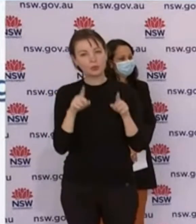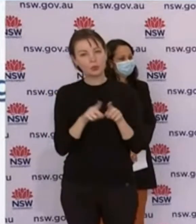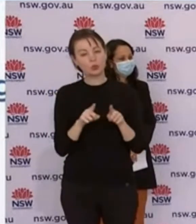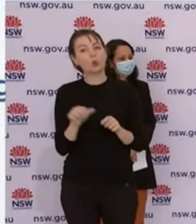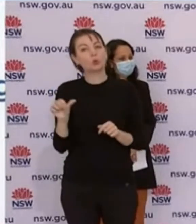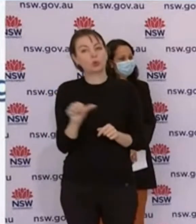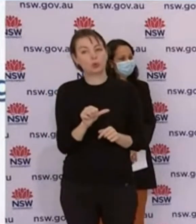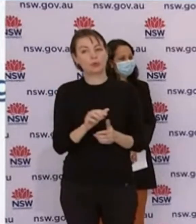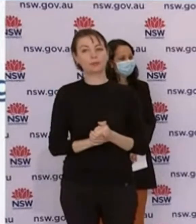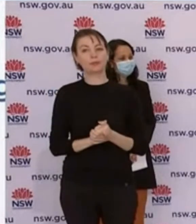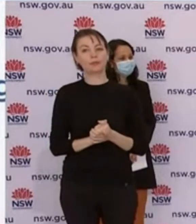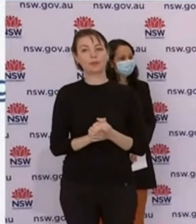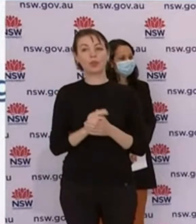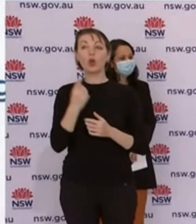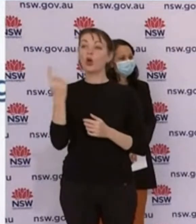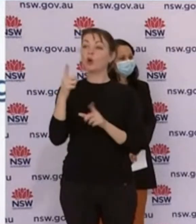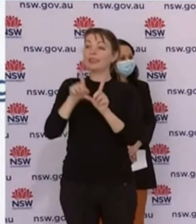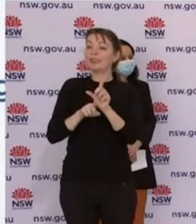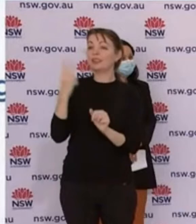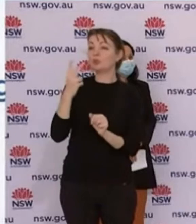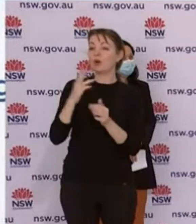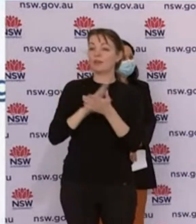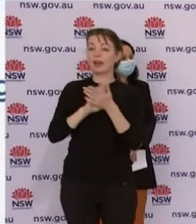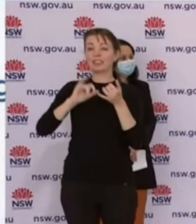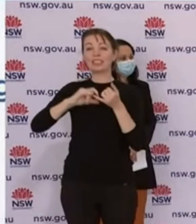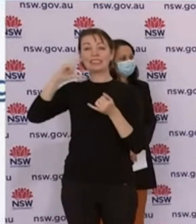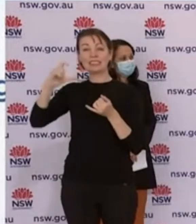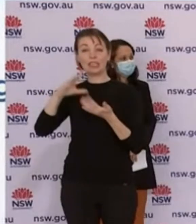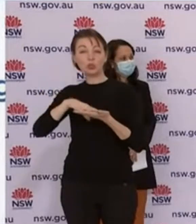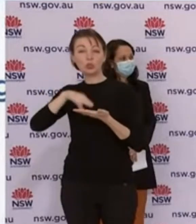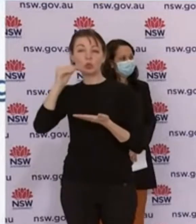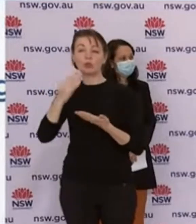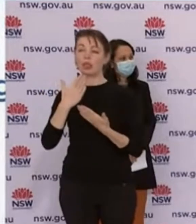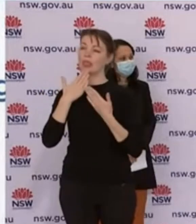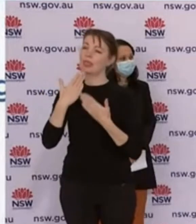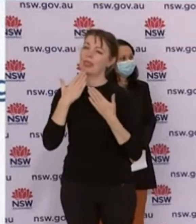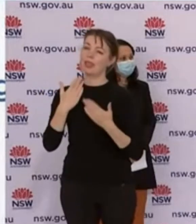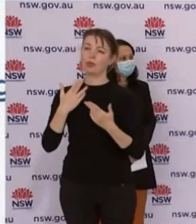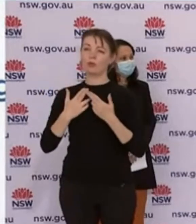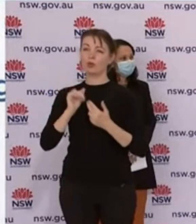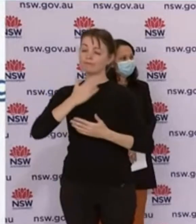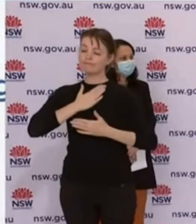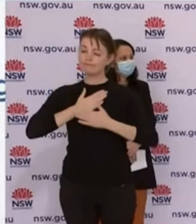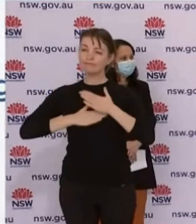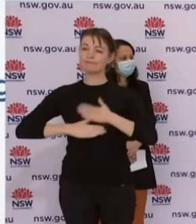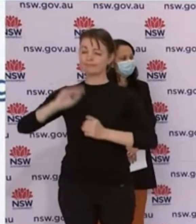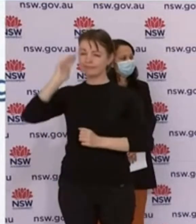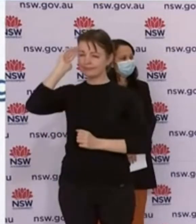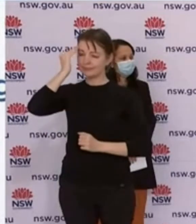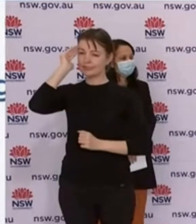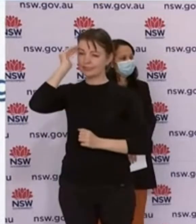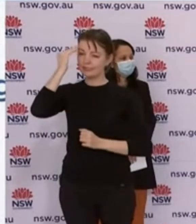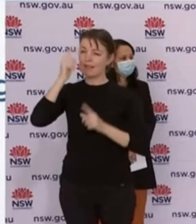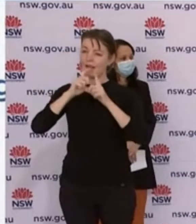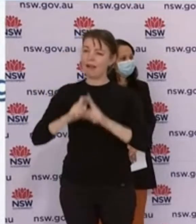HSC students, can I say thank you so much for your patience and resilience. I think if we talk about any Year 12 cohort in recent times, you've certainly been